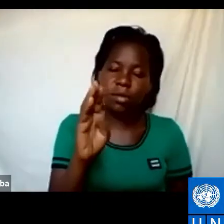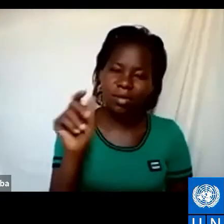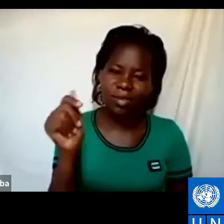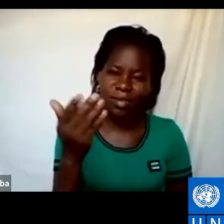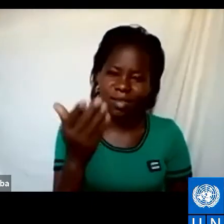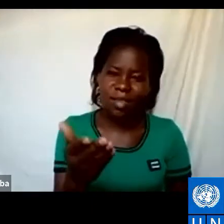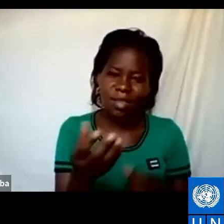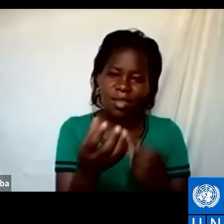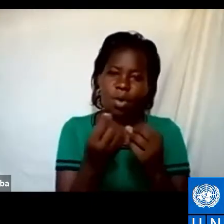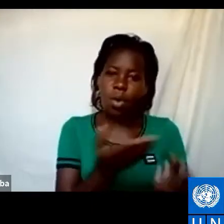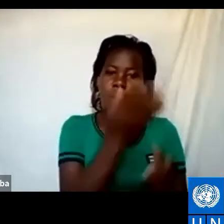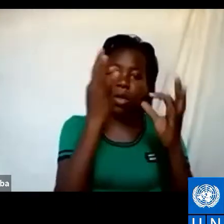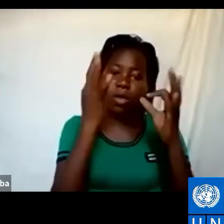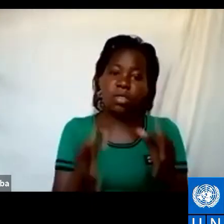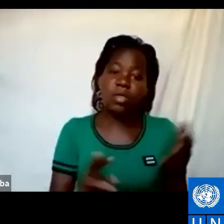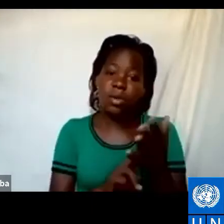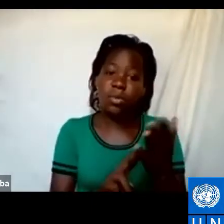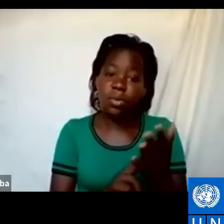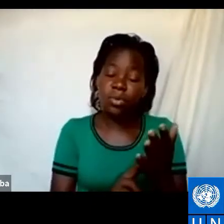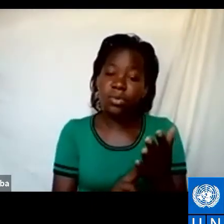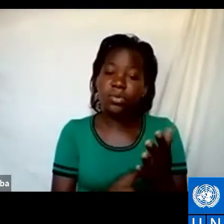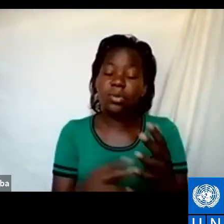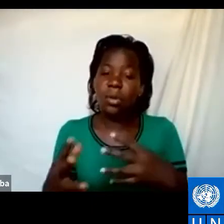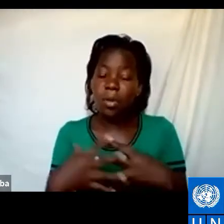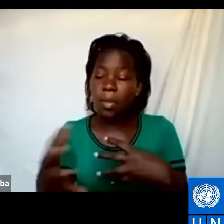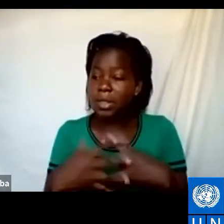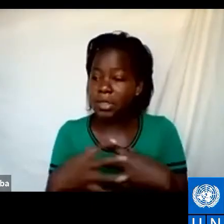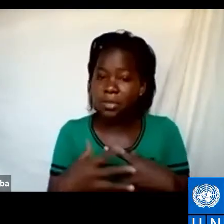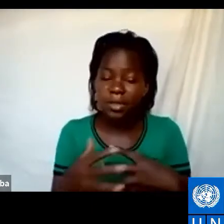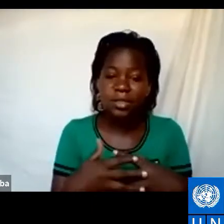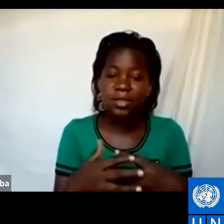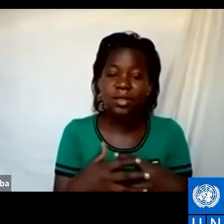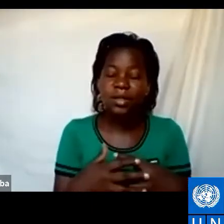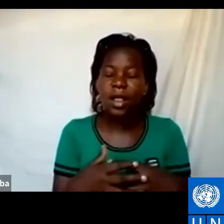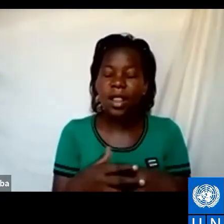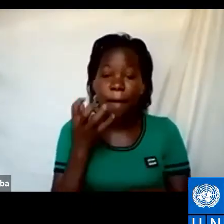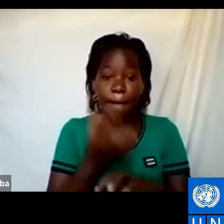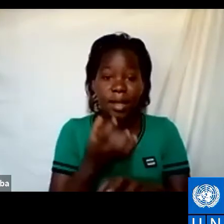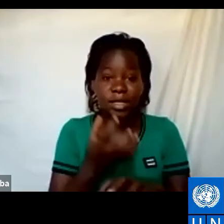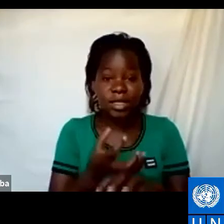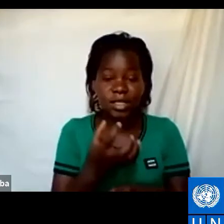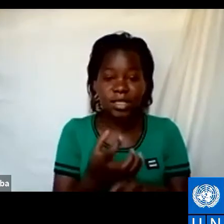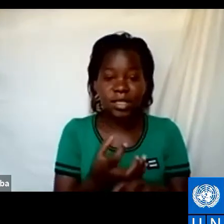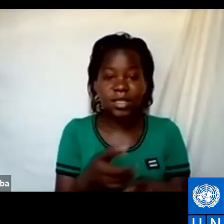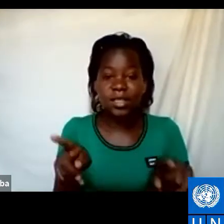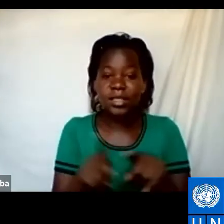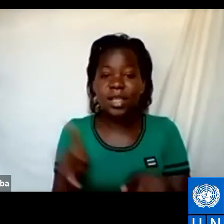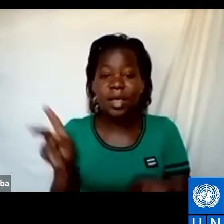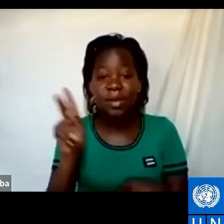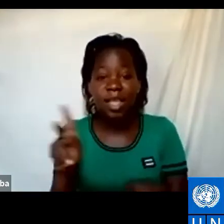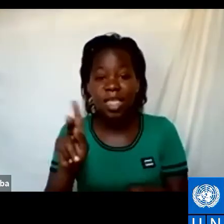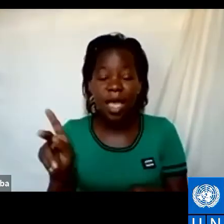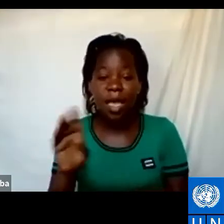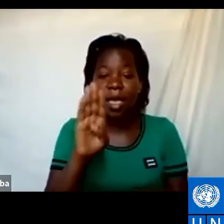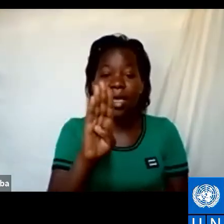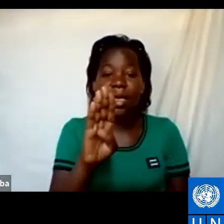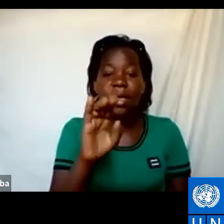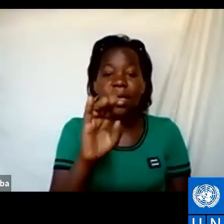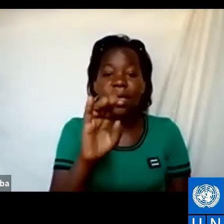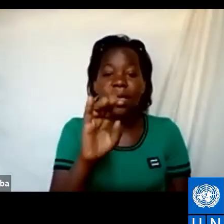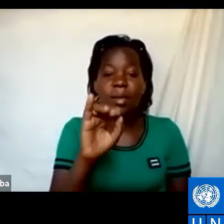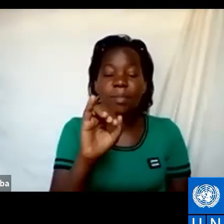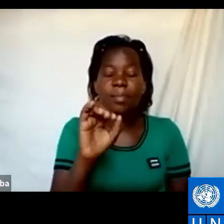Everything was automated. There was one person there, same as Bitcoin Kenya. That was one of the companies I first saw, that